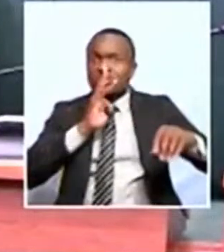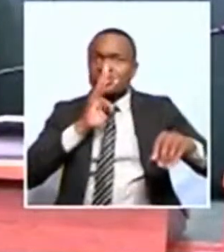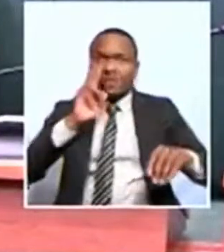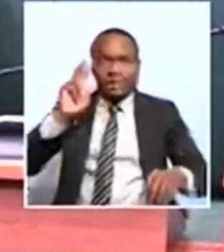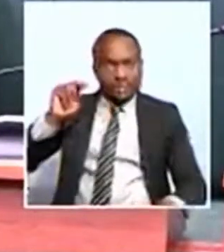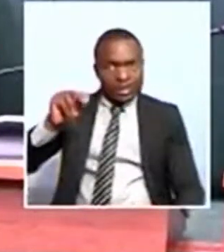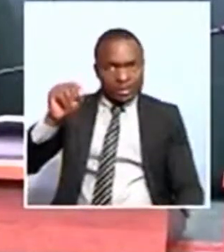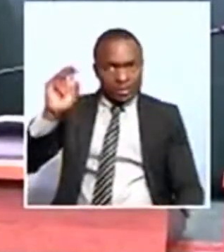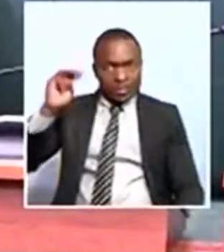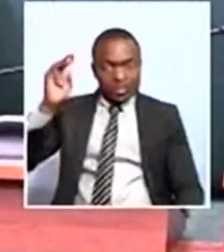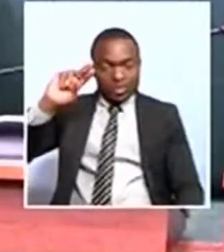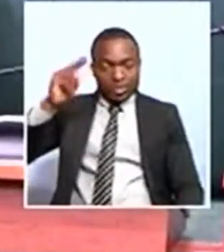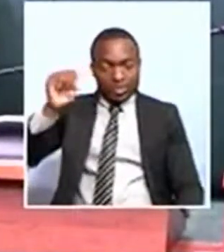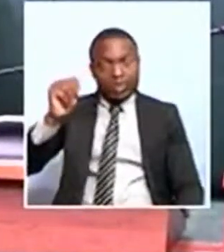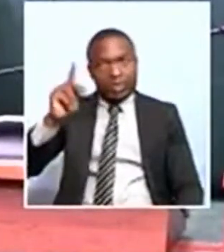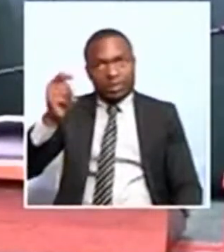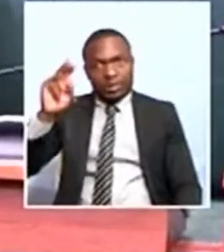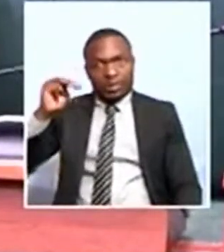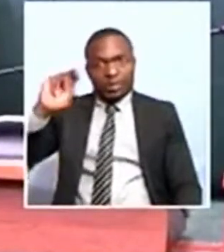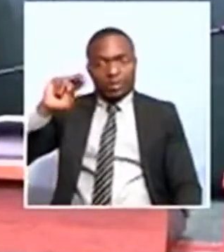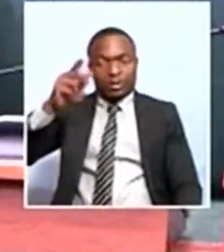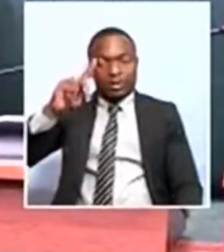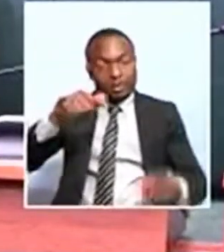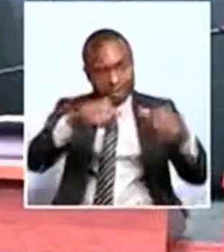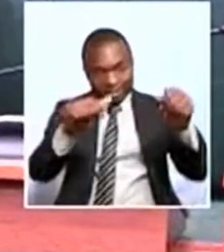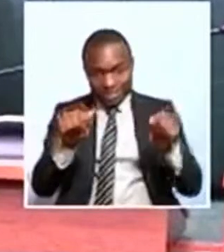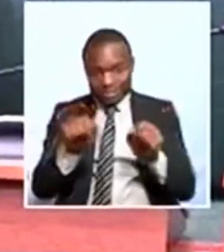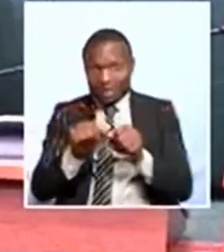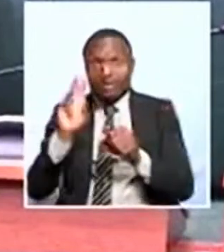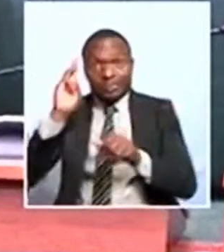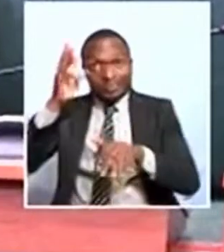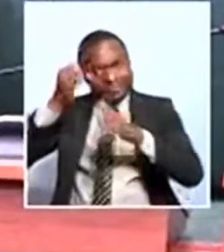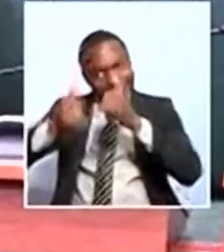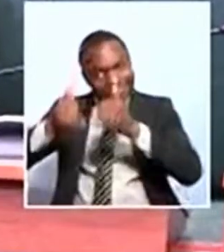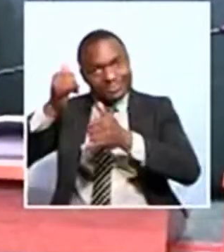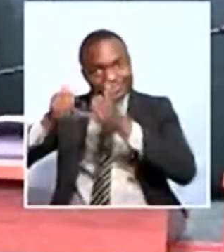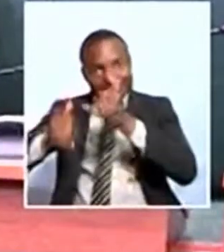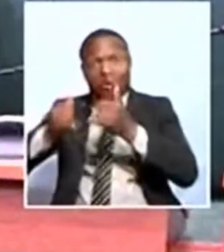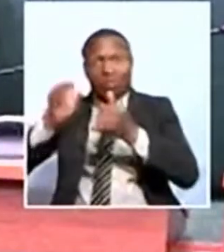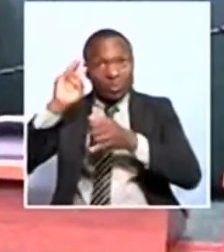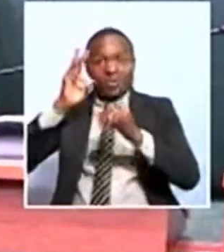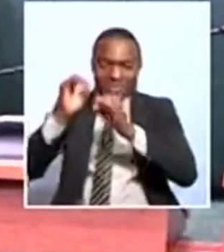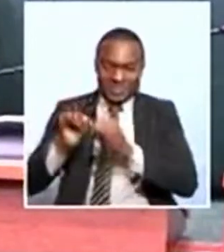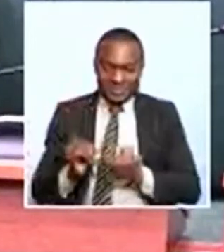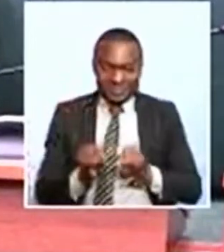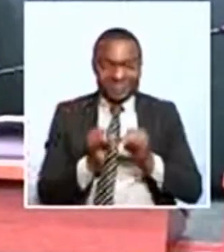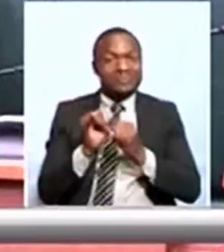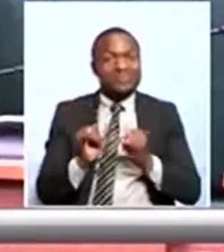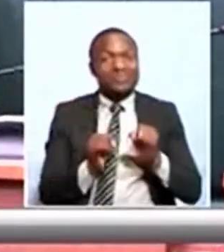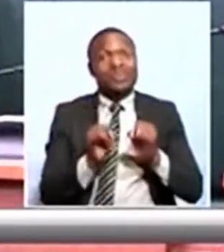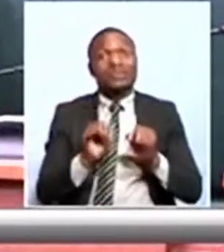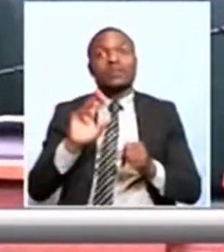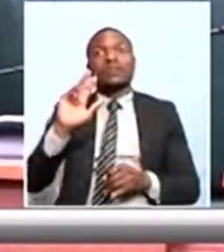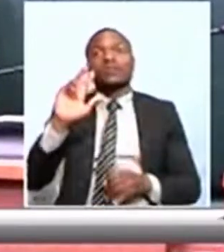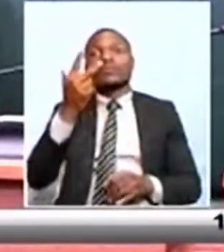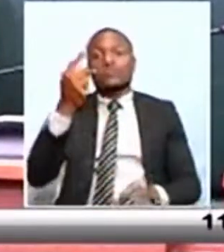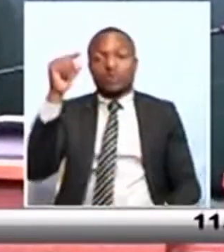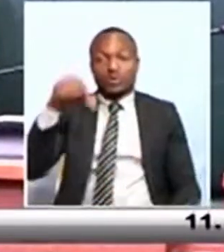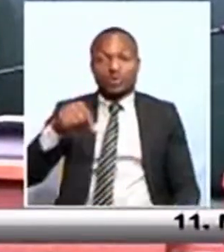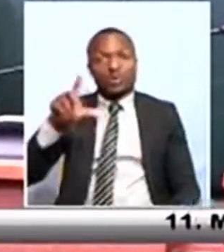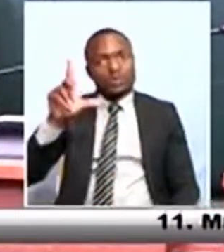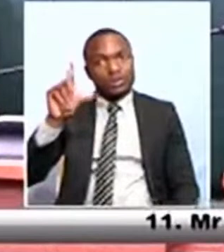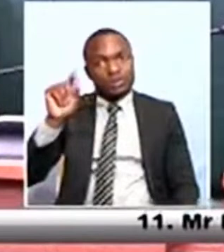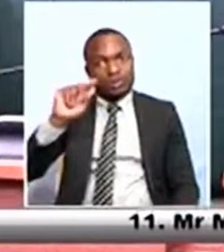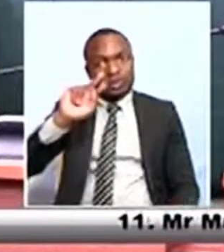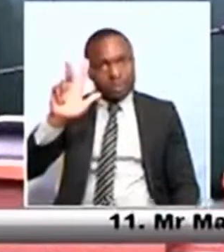Nawinda, Kamanga, and the Machile areas will be implemented in the fourth quarter of